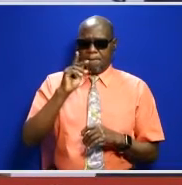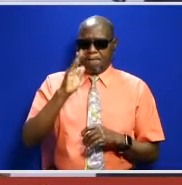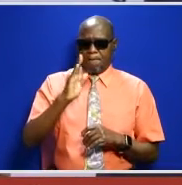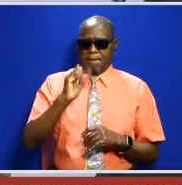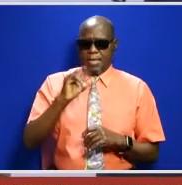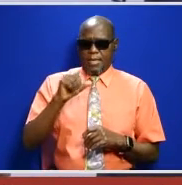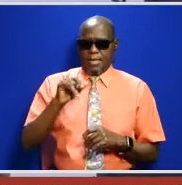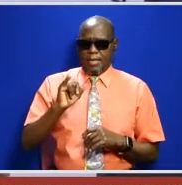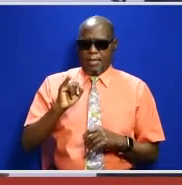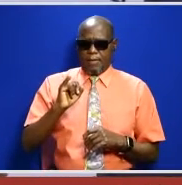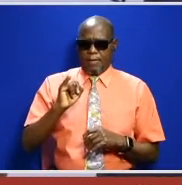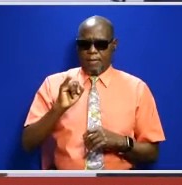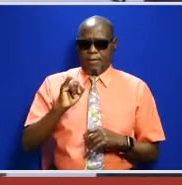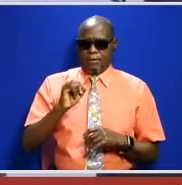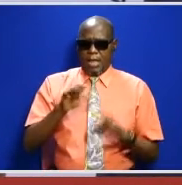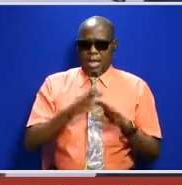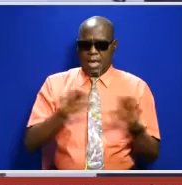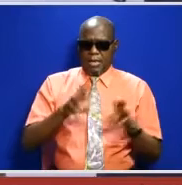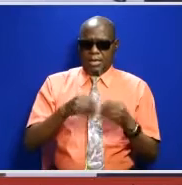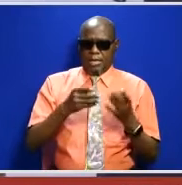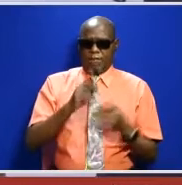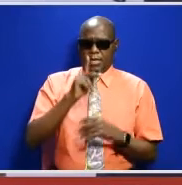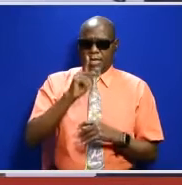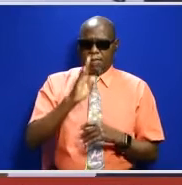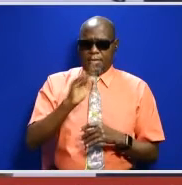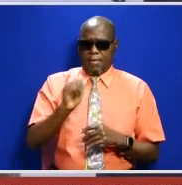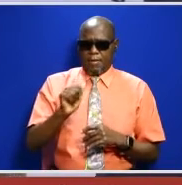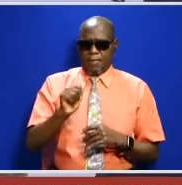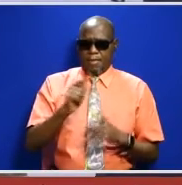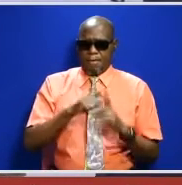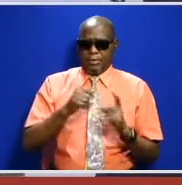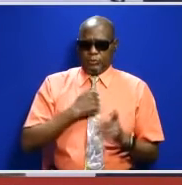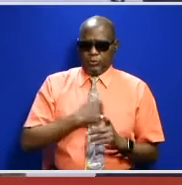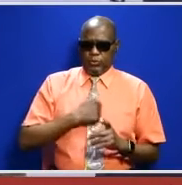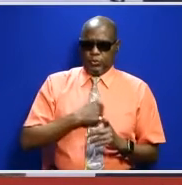was given to KPA, but unfortunately the